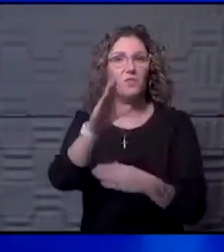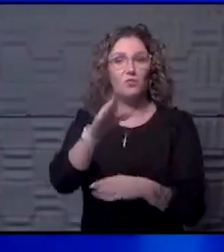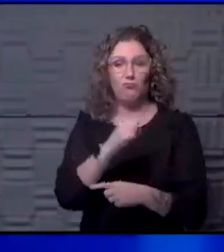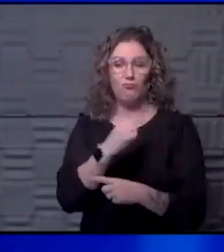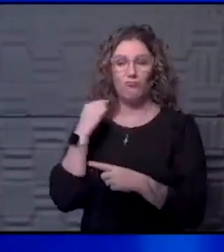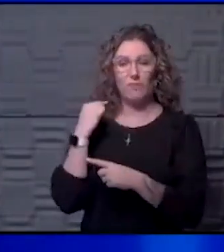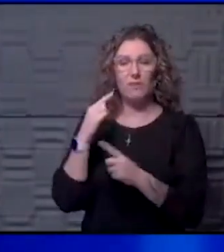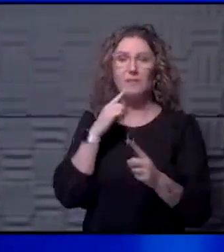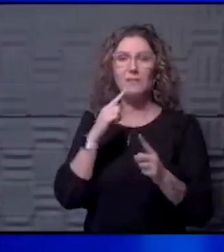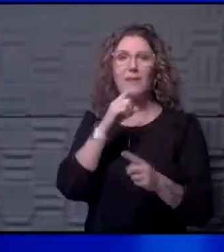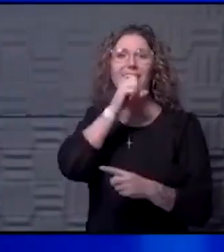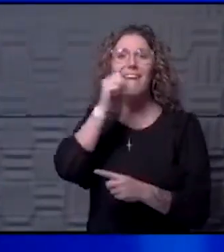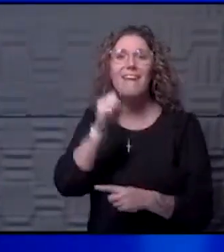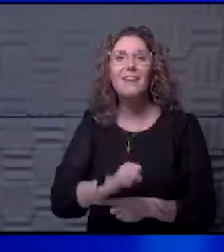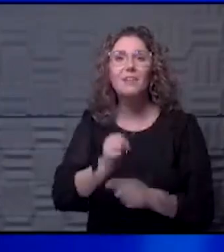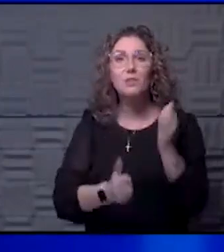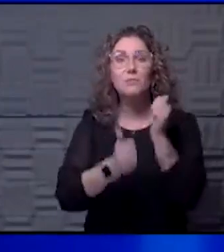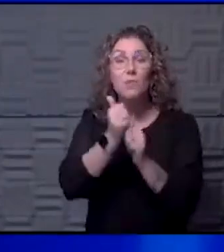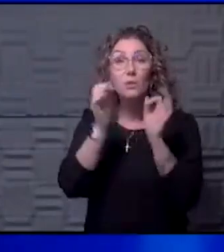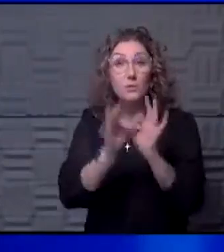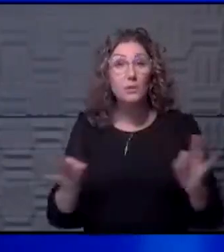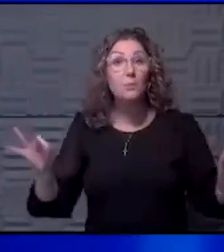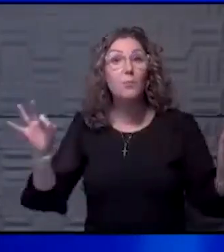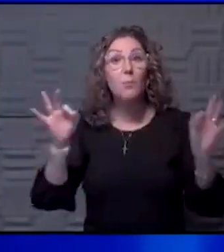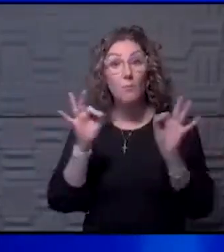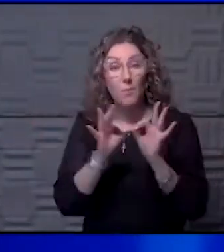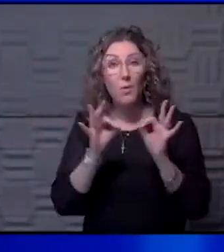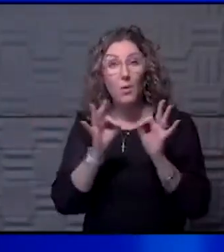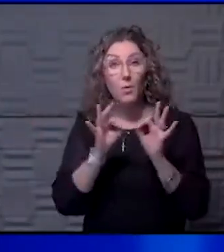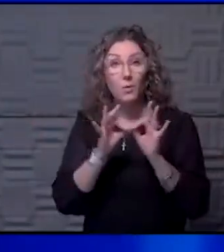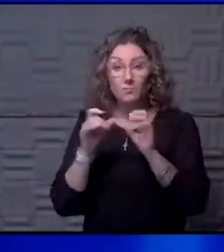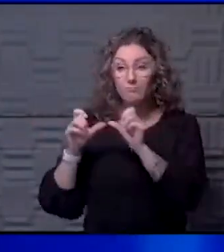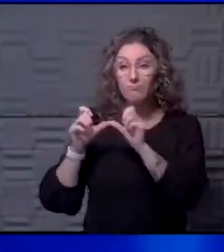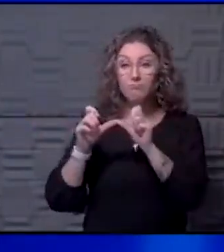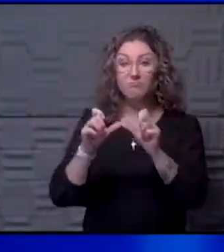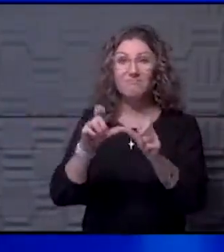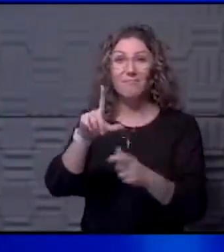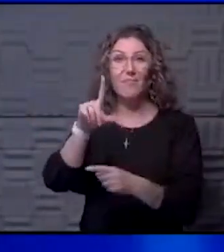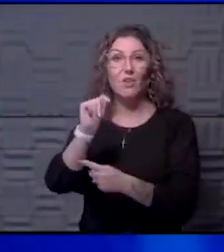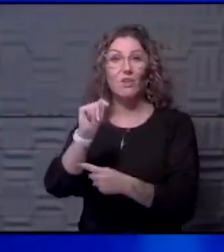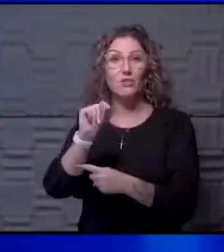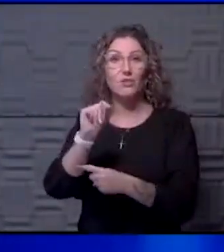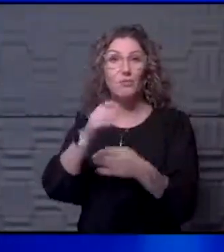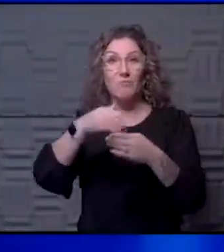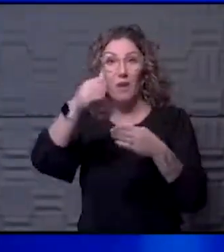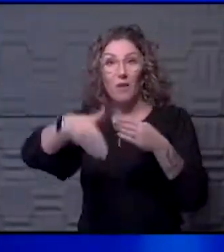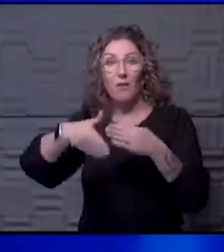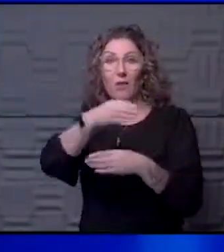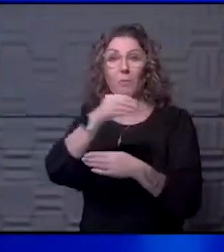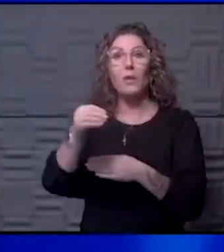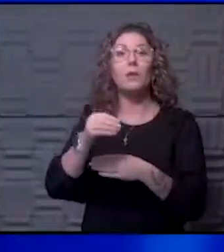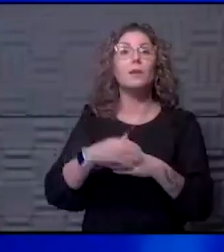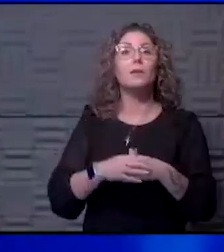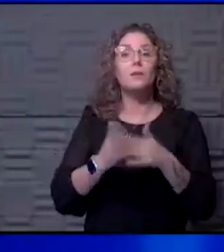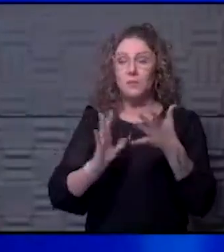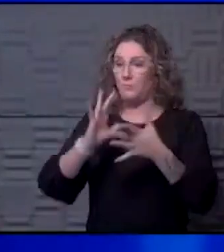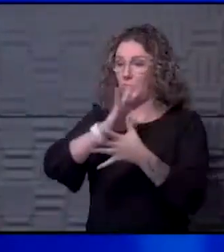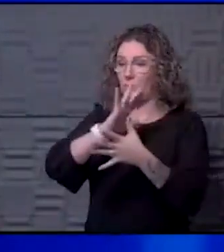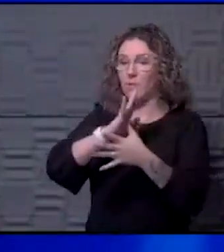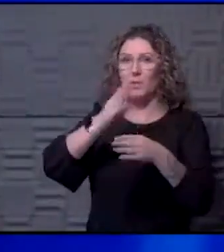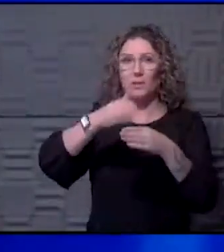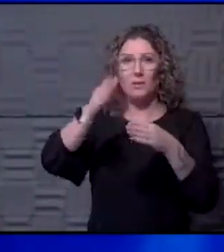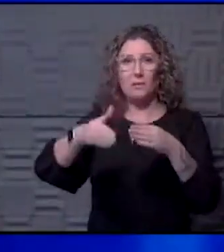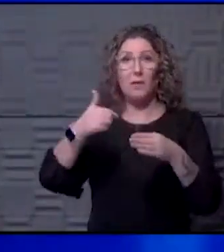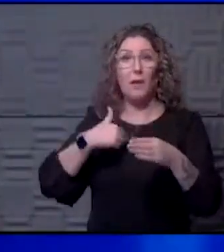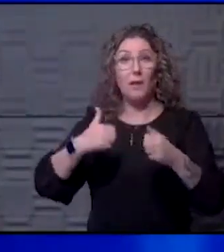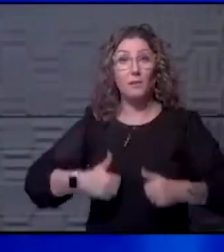factors, age really is the most important as it pertains to long-term outcomes, and the outcome, of course, primary outcome being, do